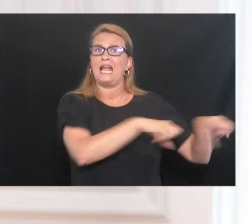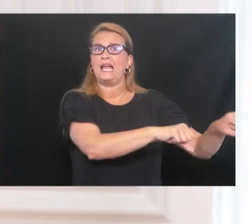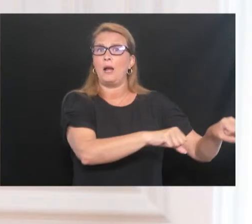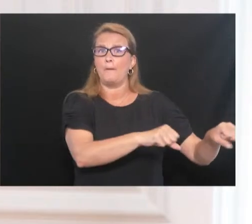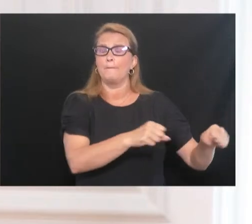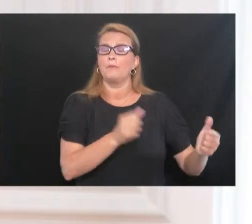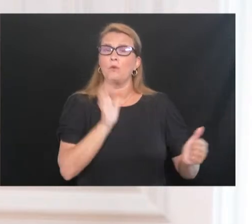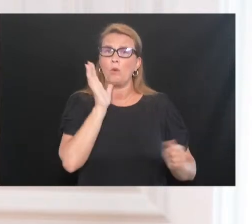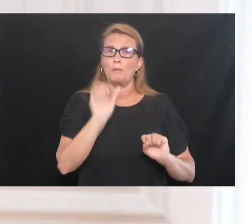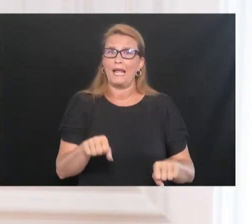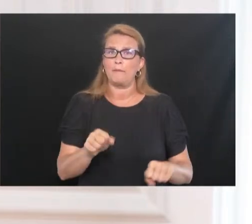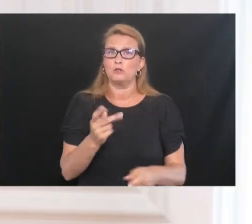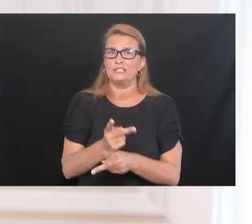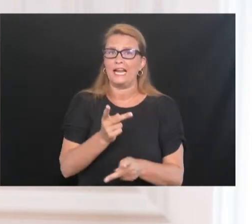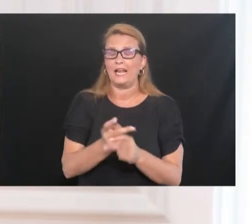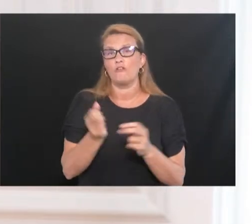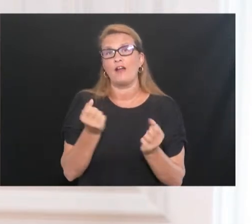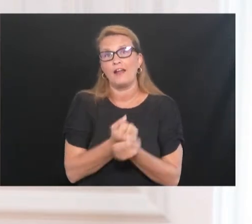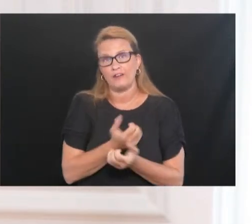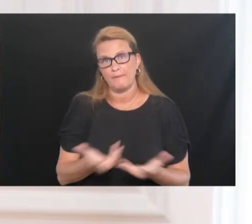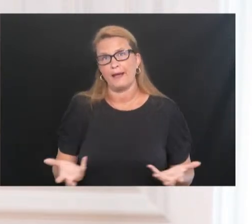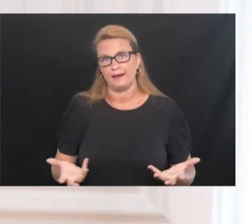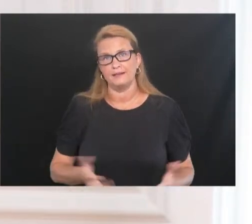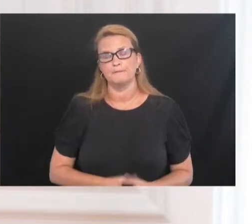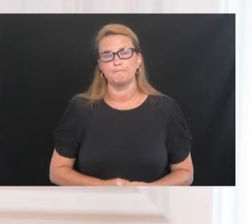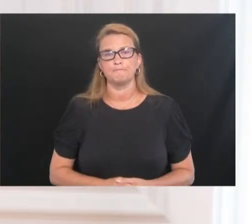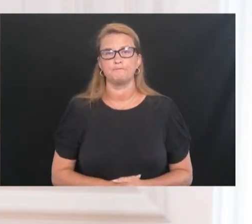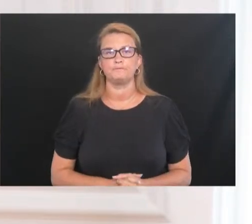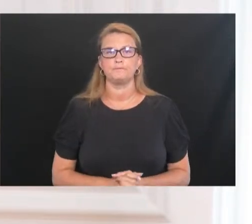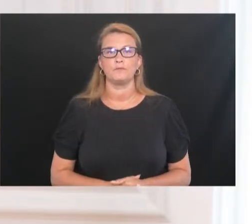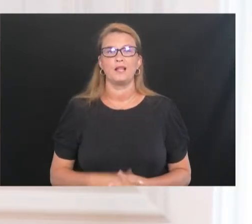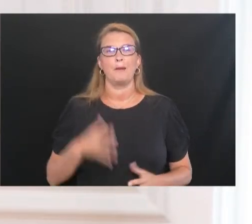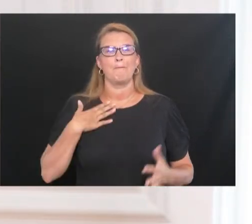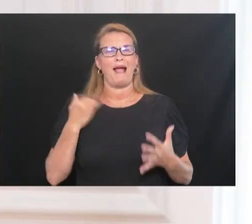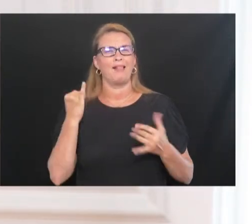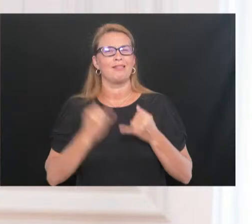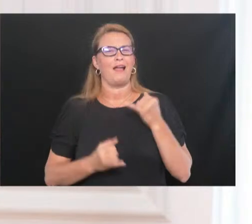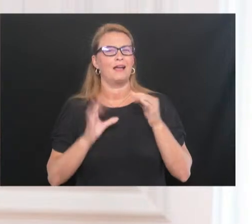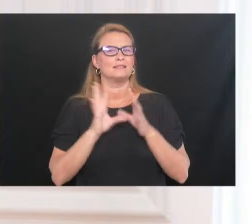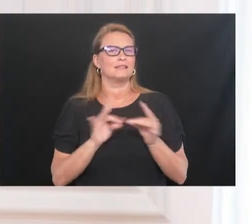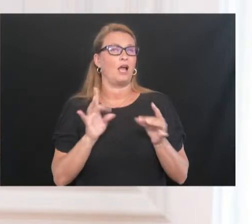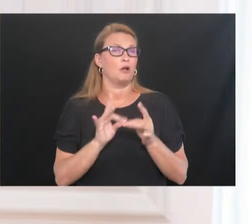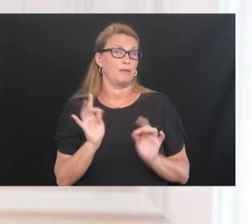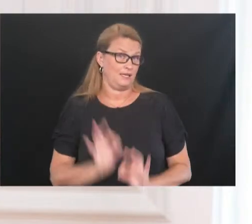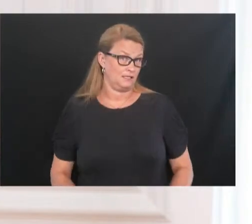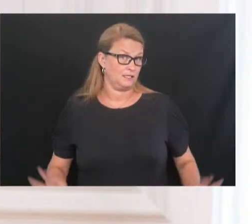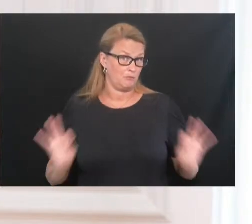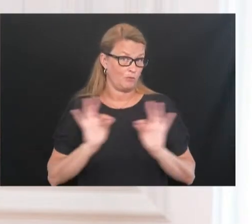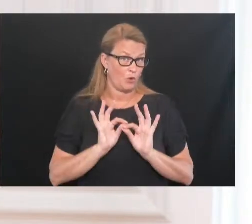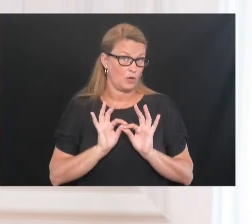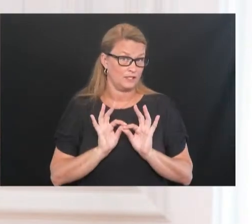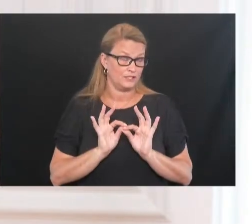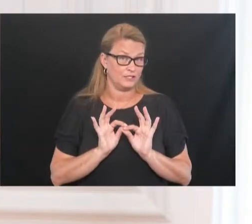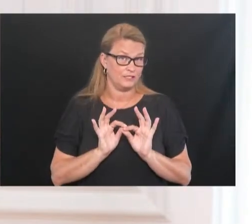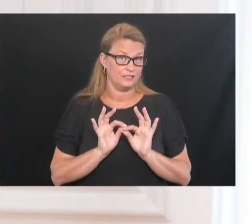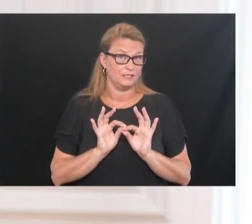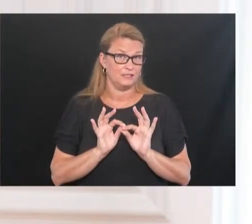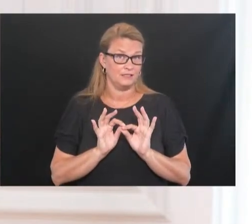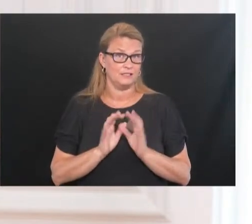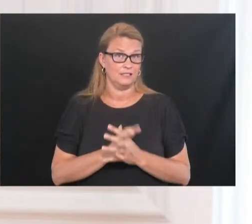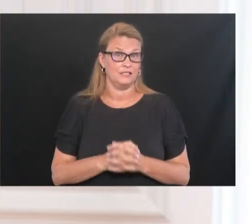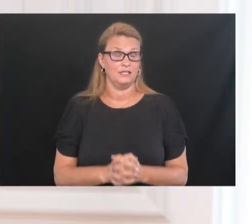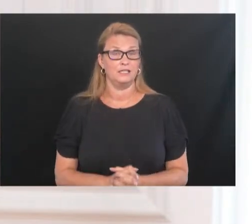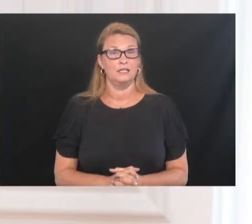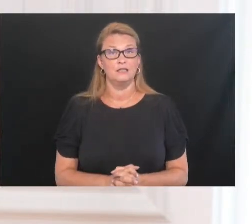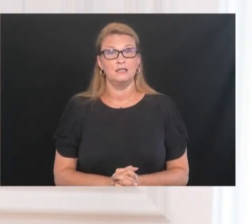I will say, which I think is a really important end from this, for at least my comments now in the